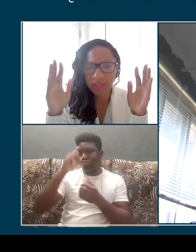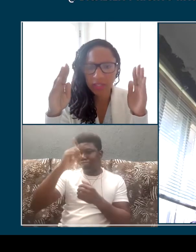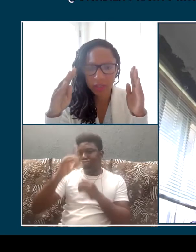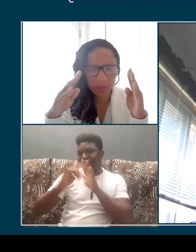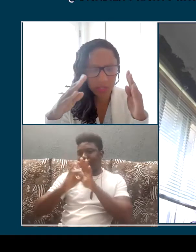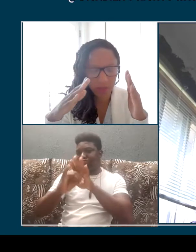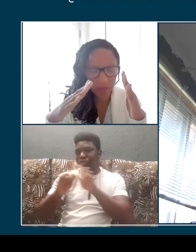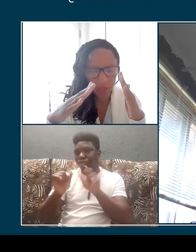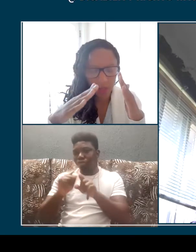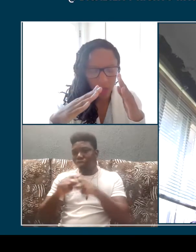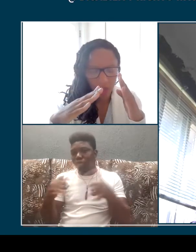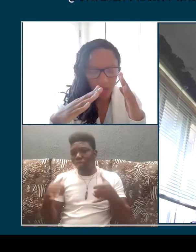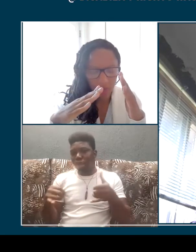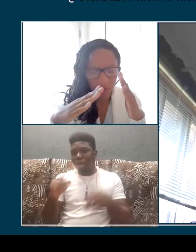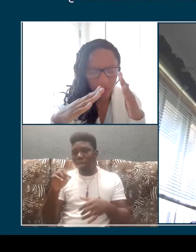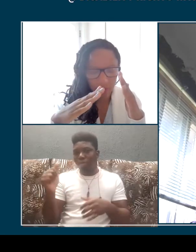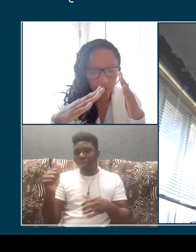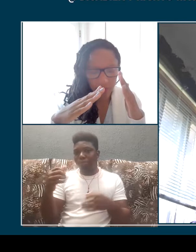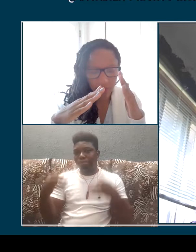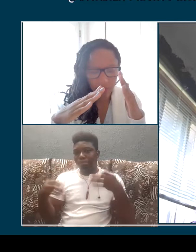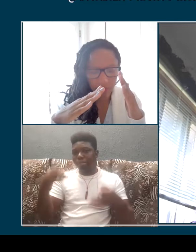justice in terms of